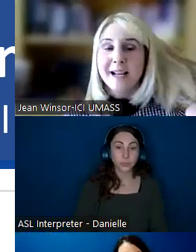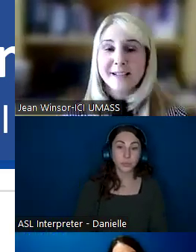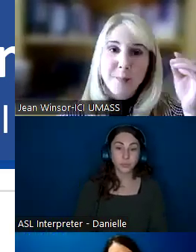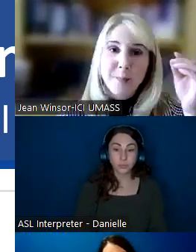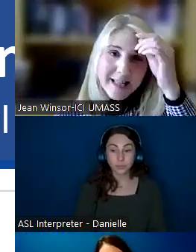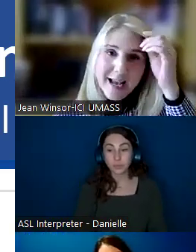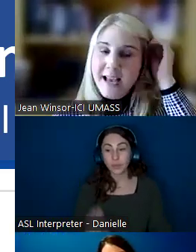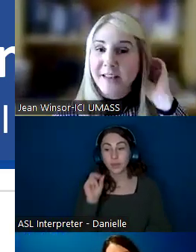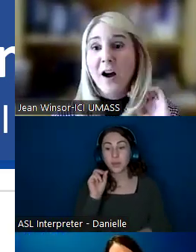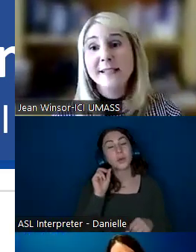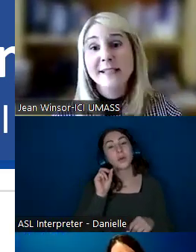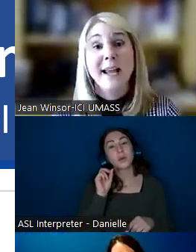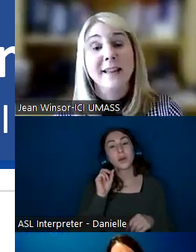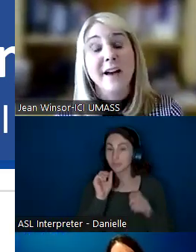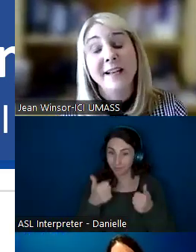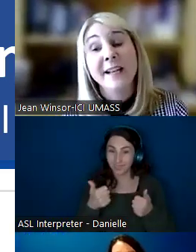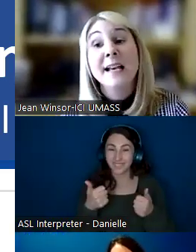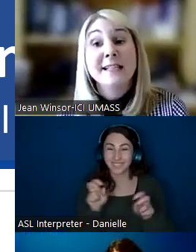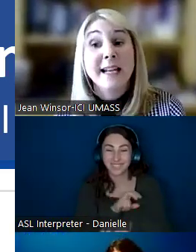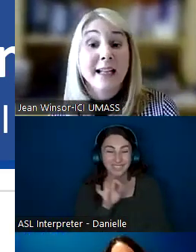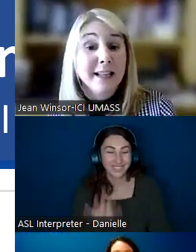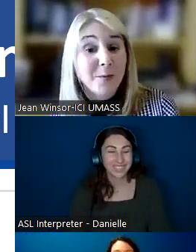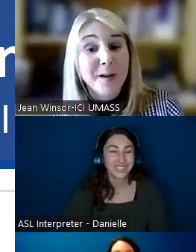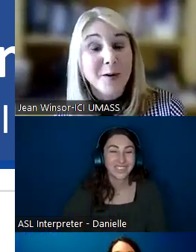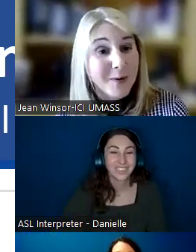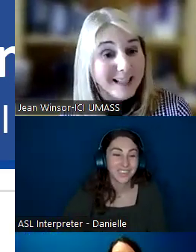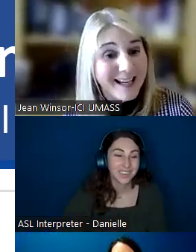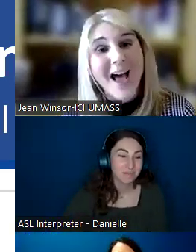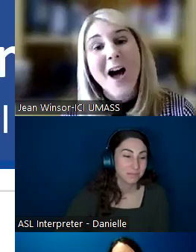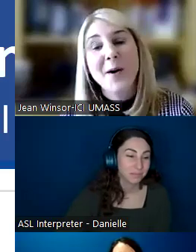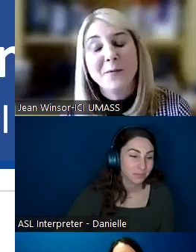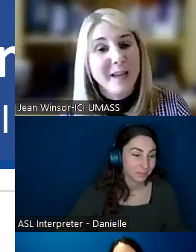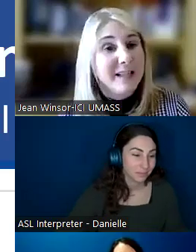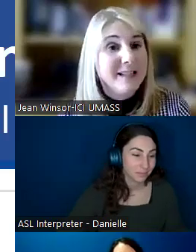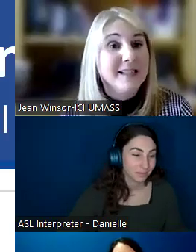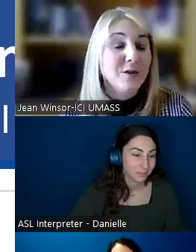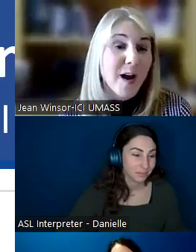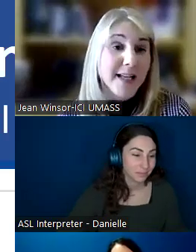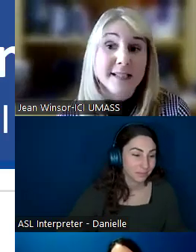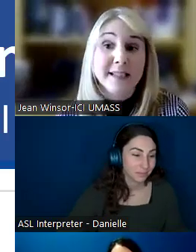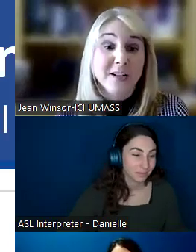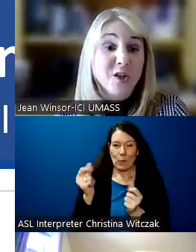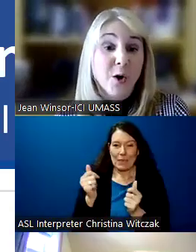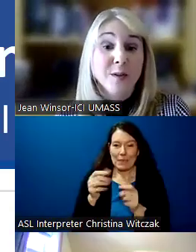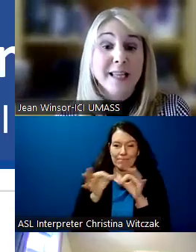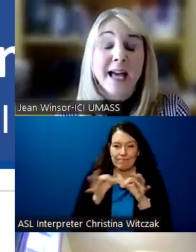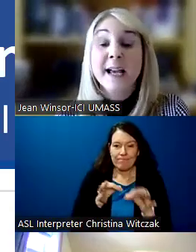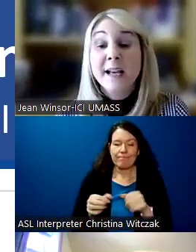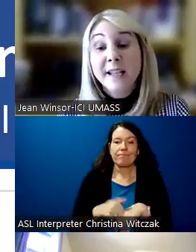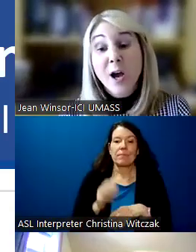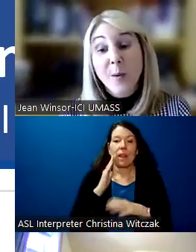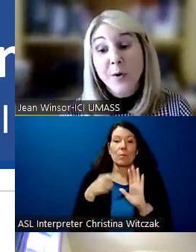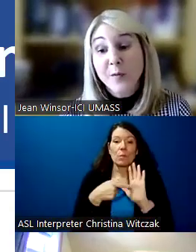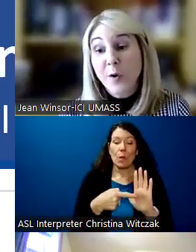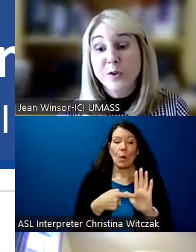through these next couple of slides on the RSA 911 data a little bit quickly. Really, this is a trend that shows that